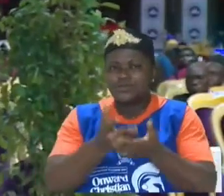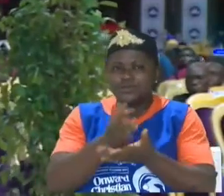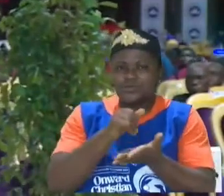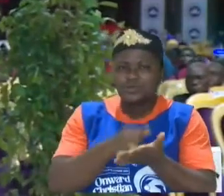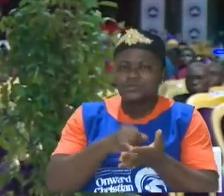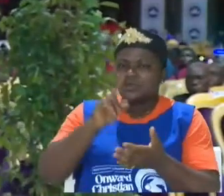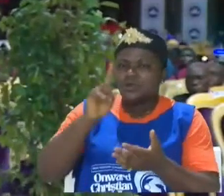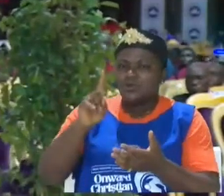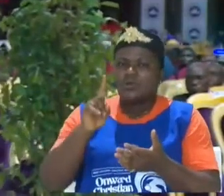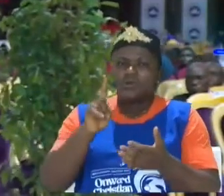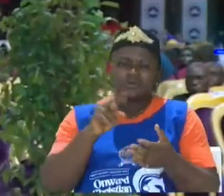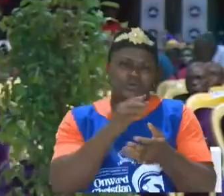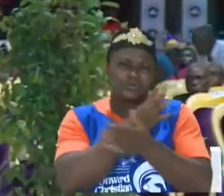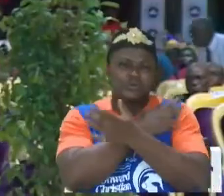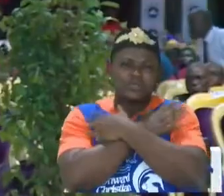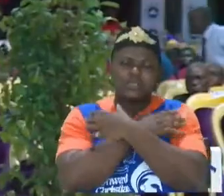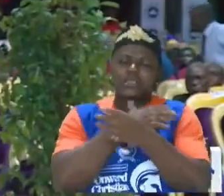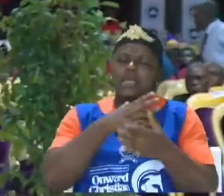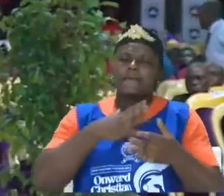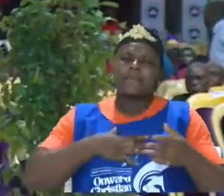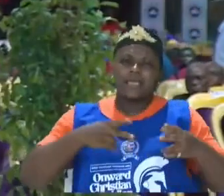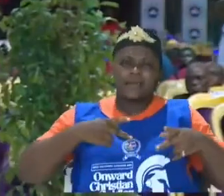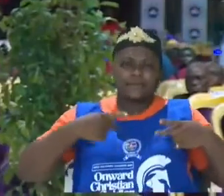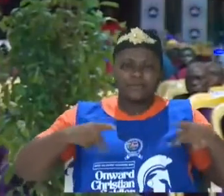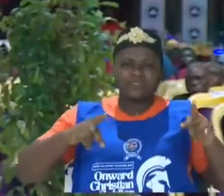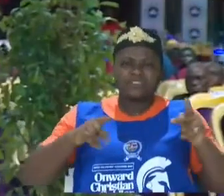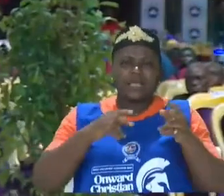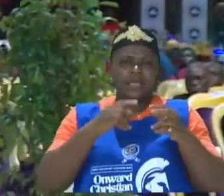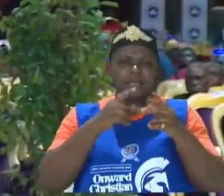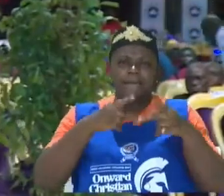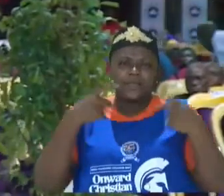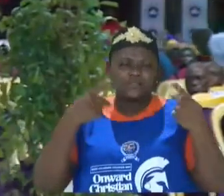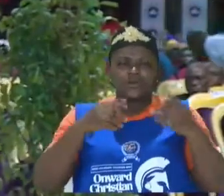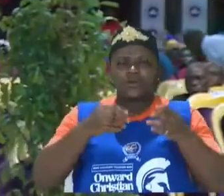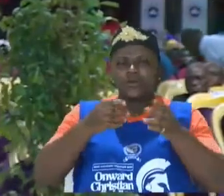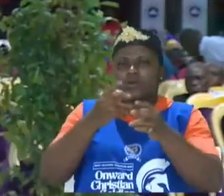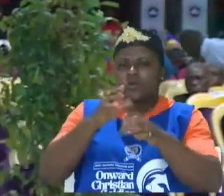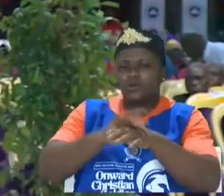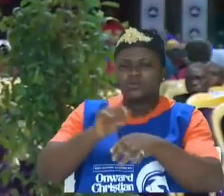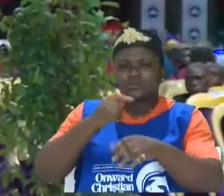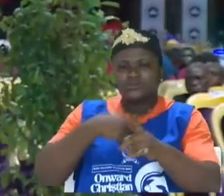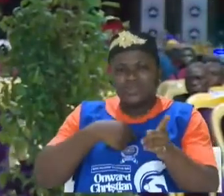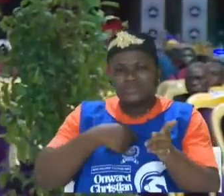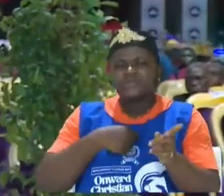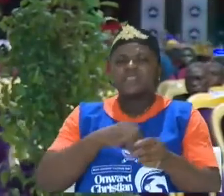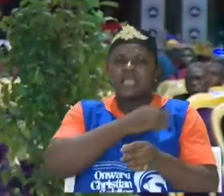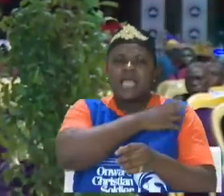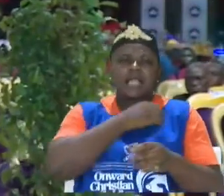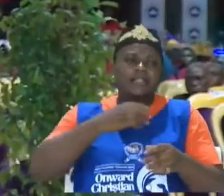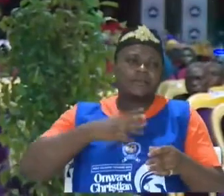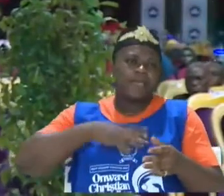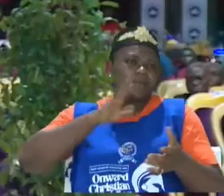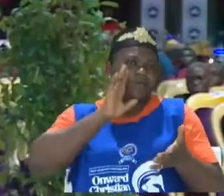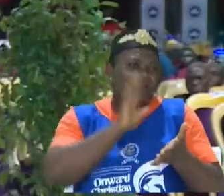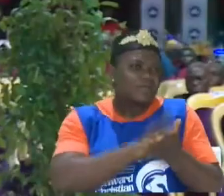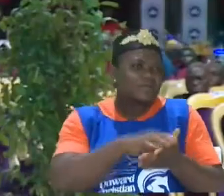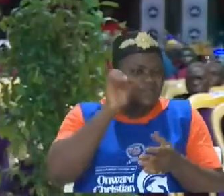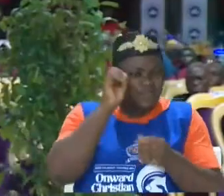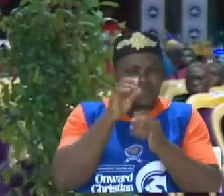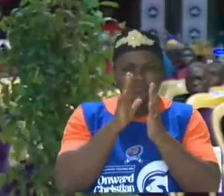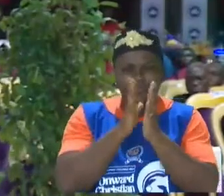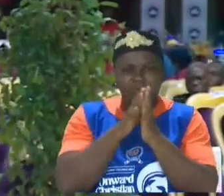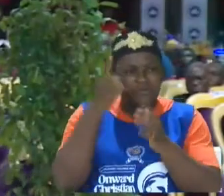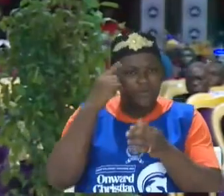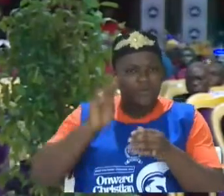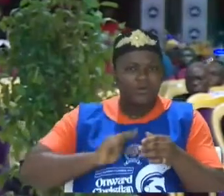my provincial pastor, Pastor Adeola Adenuga, called me and my wife, and he prayed for us, and he advised